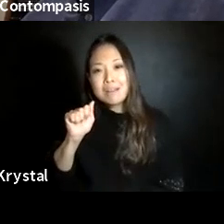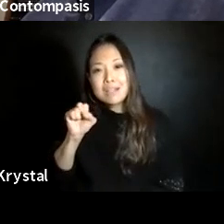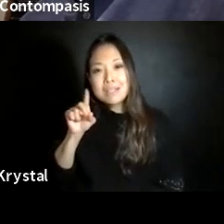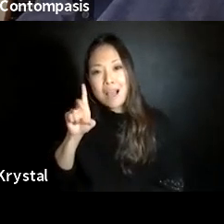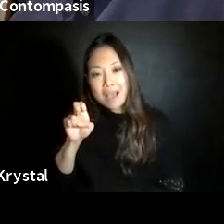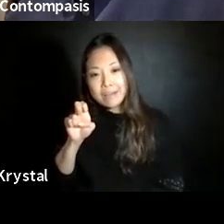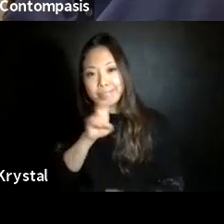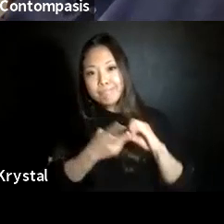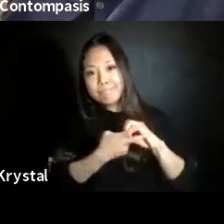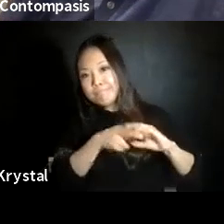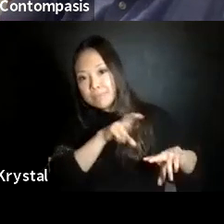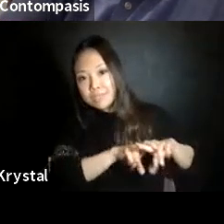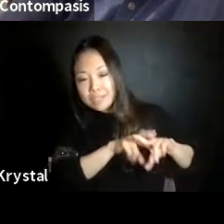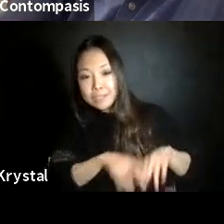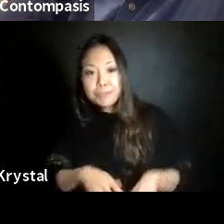is,